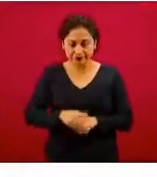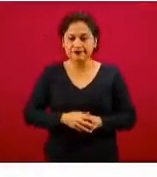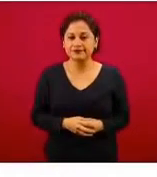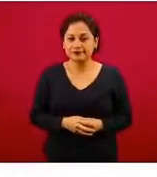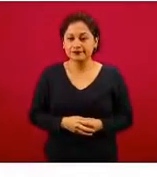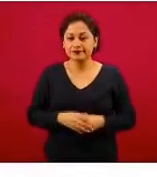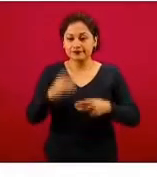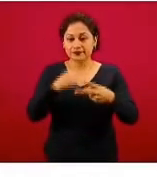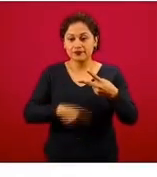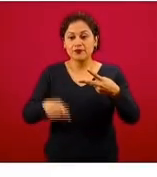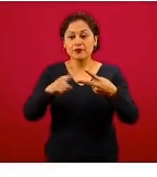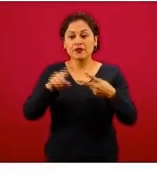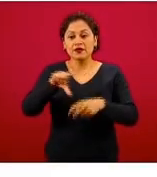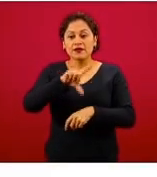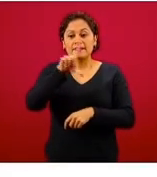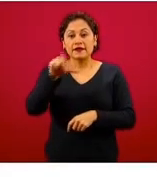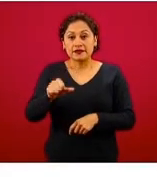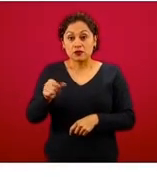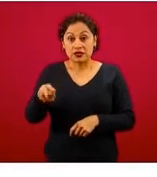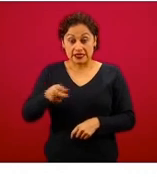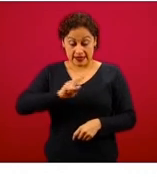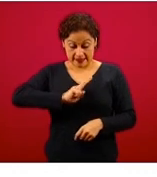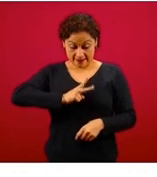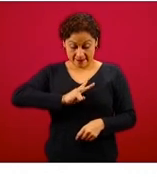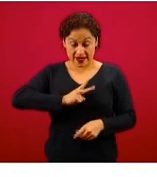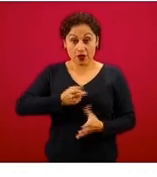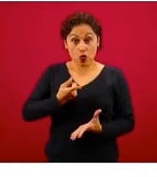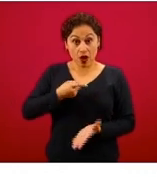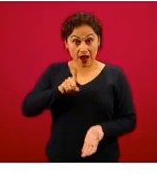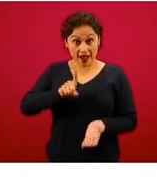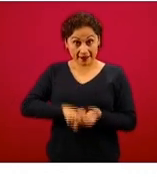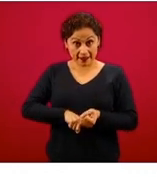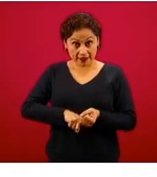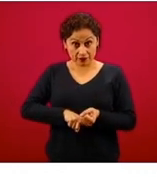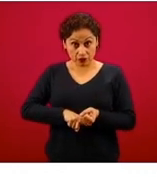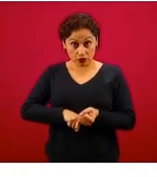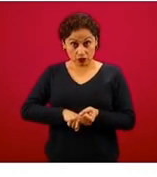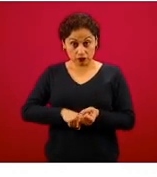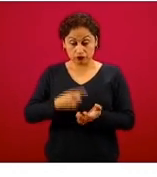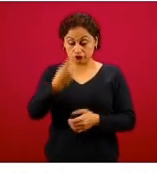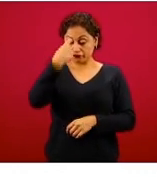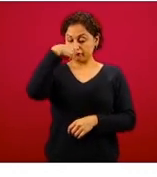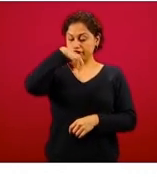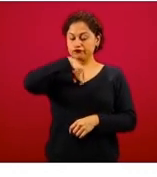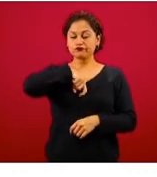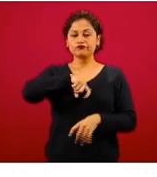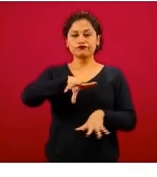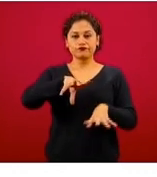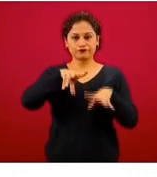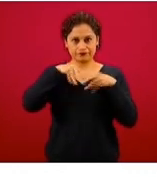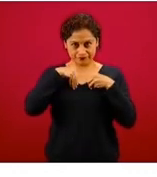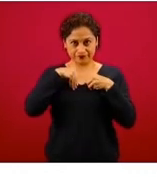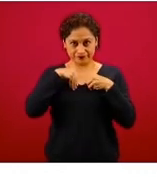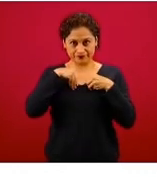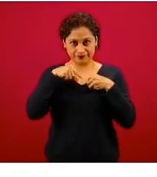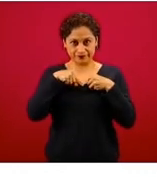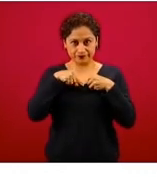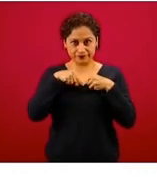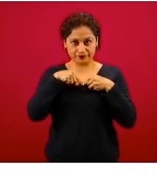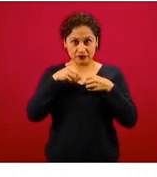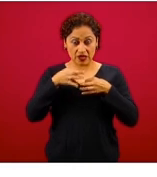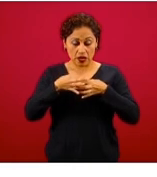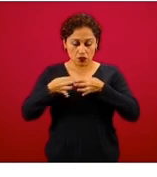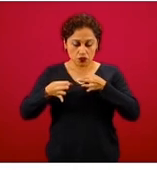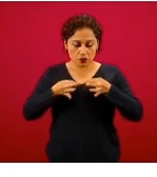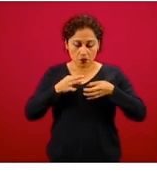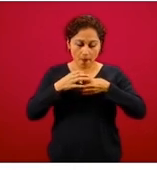to this forma enzyme, su capa, have su great vacuola para que no complications la, when no la infected with intervengan COVID-19, otras or with the enzimas,